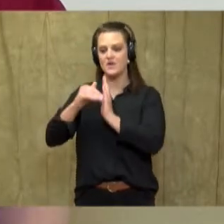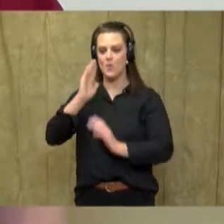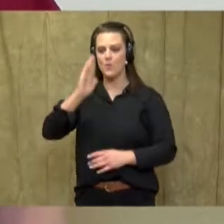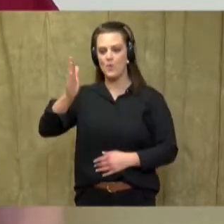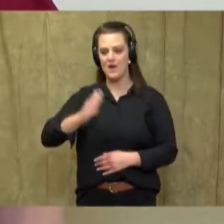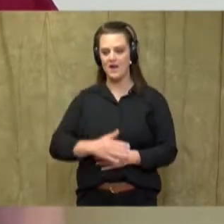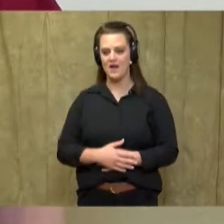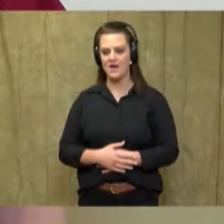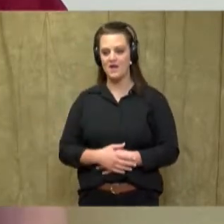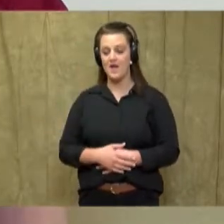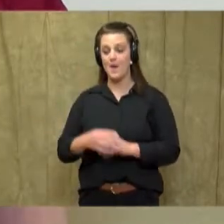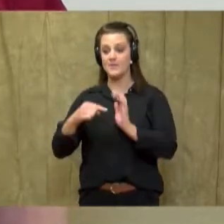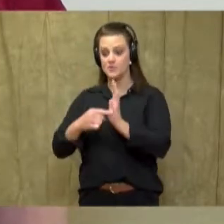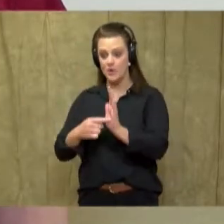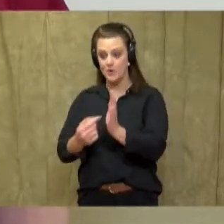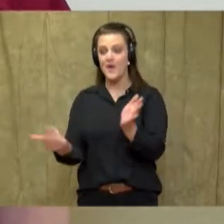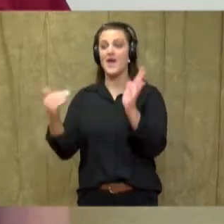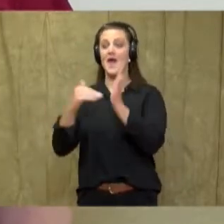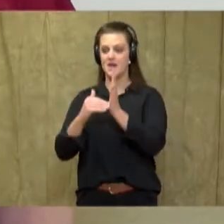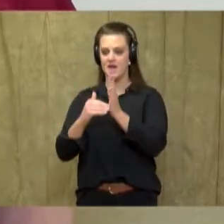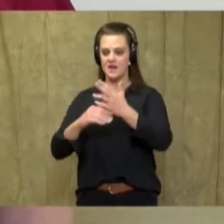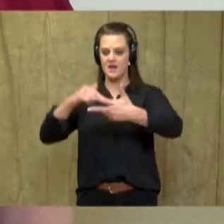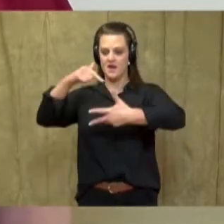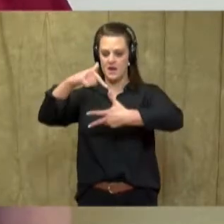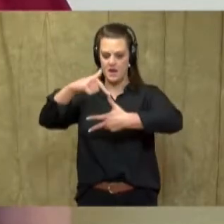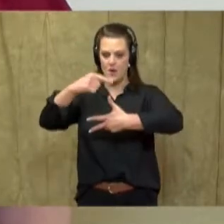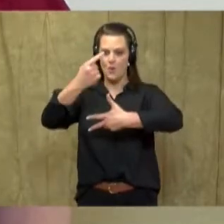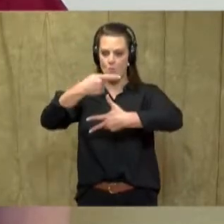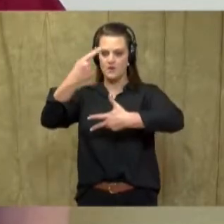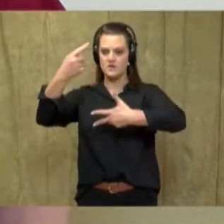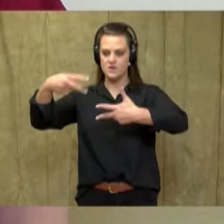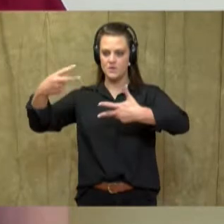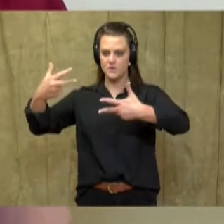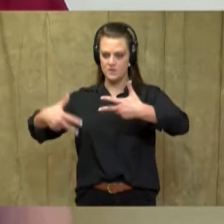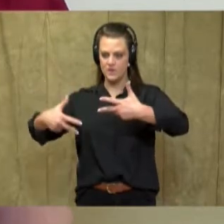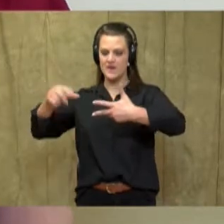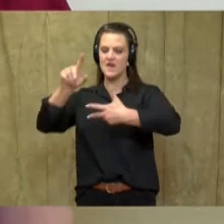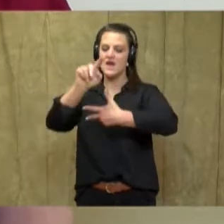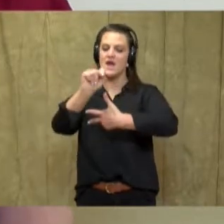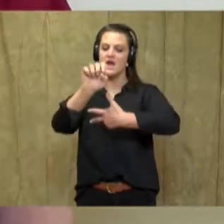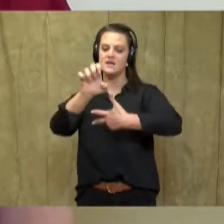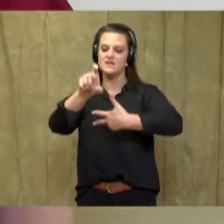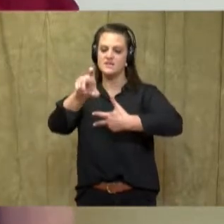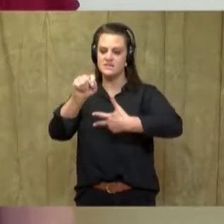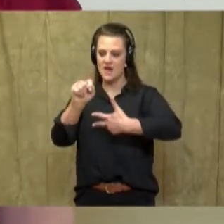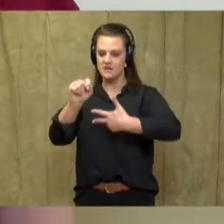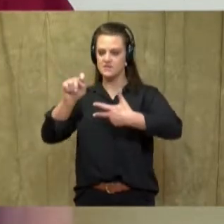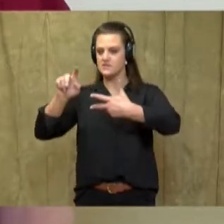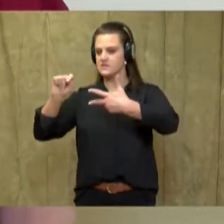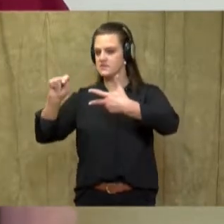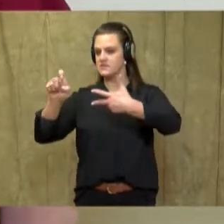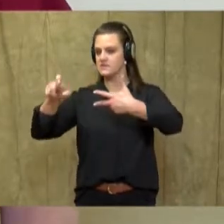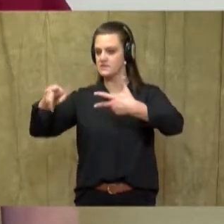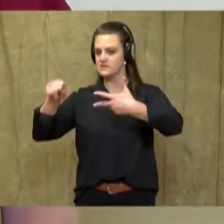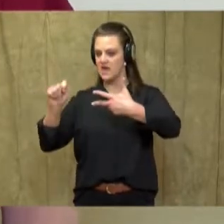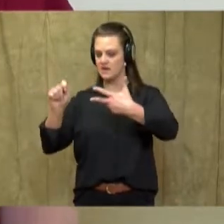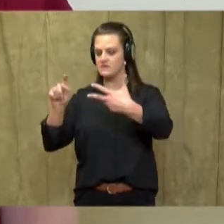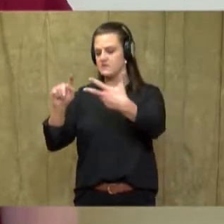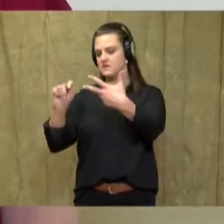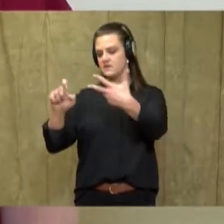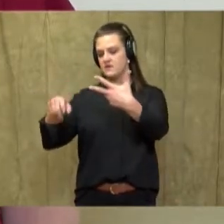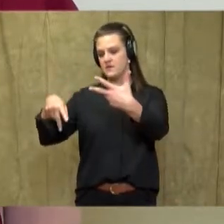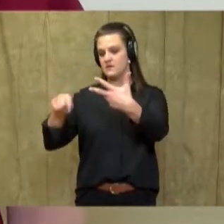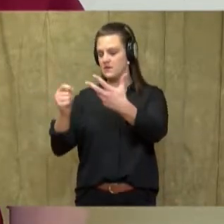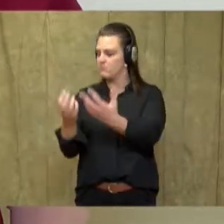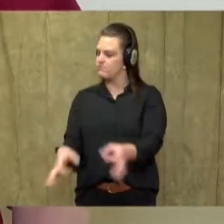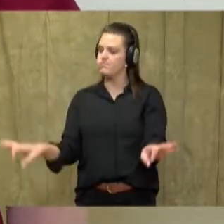that yet again, 3 different times within the standard the word text is mentioned because it is that